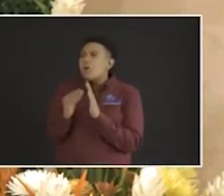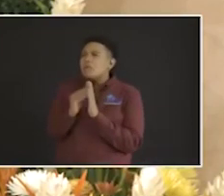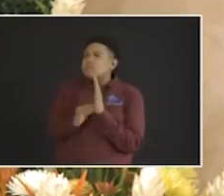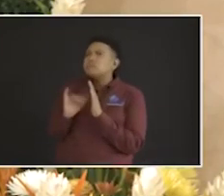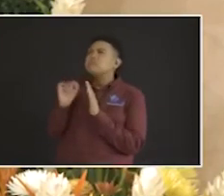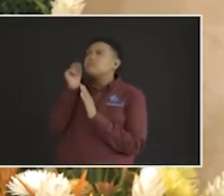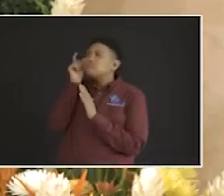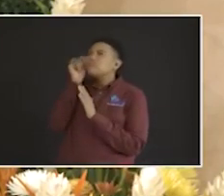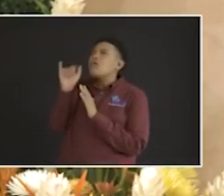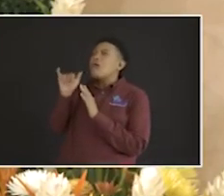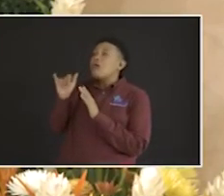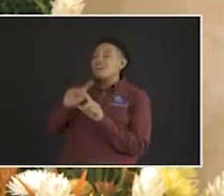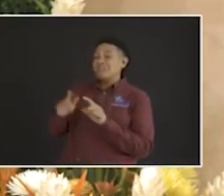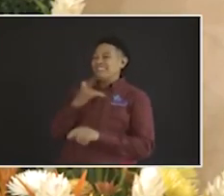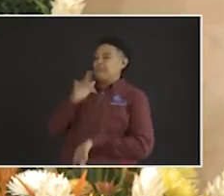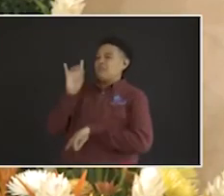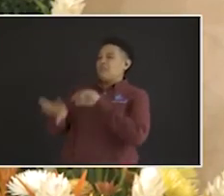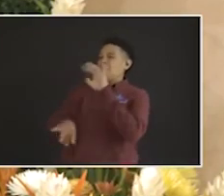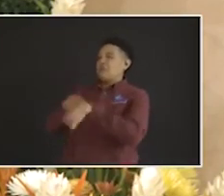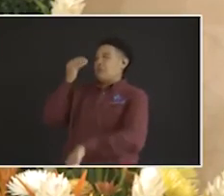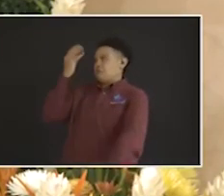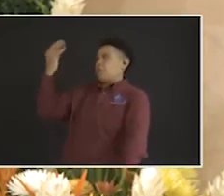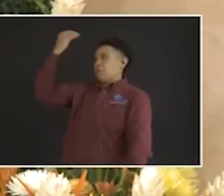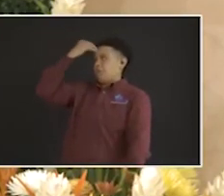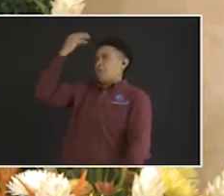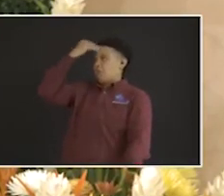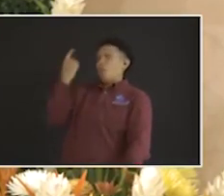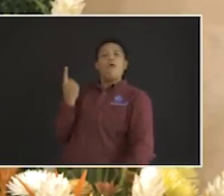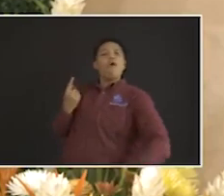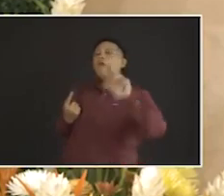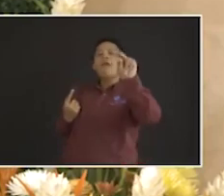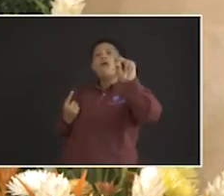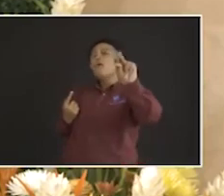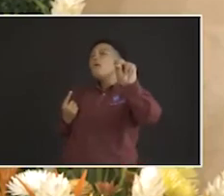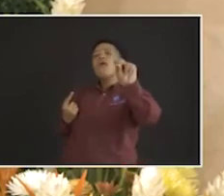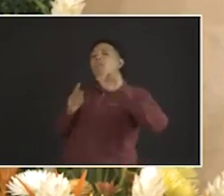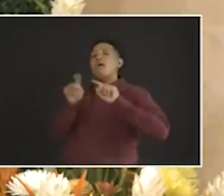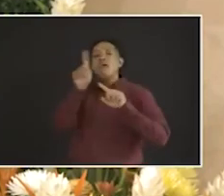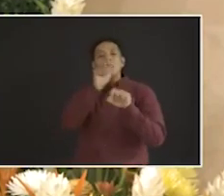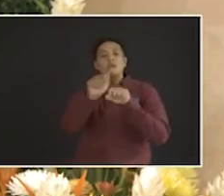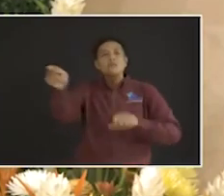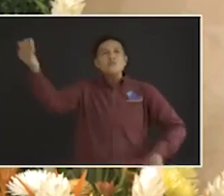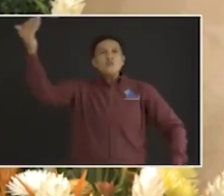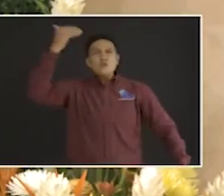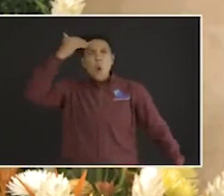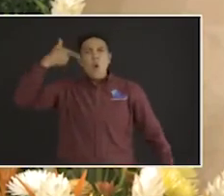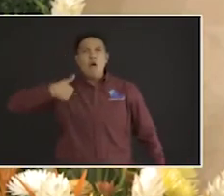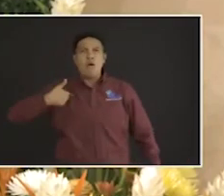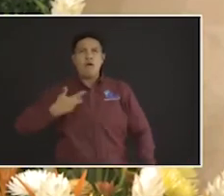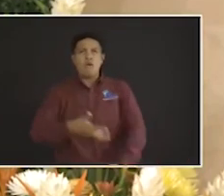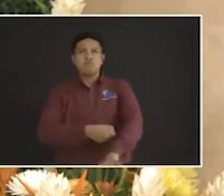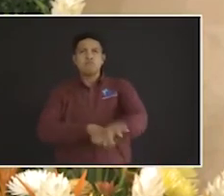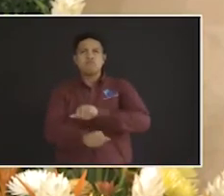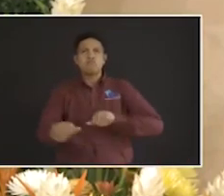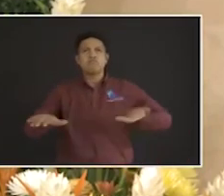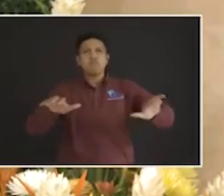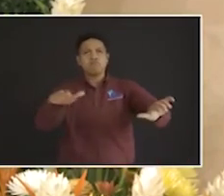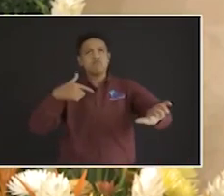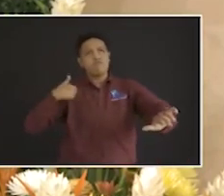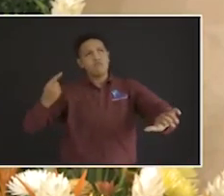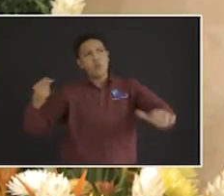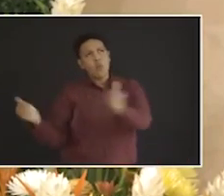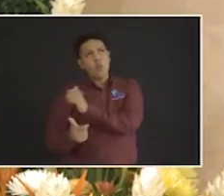to sensitize them alone, but to ensure that they are seized of their duties under the law